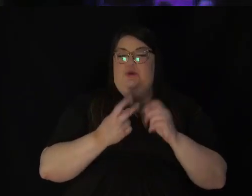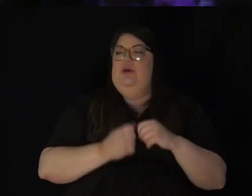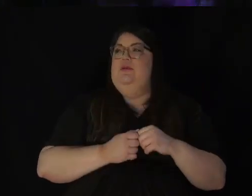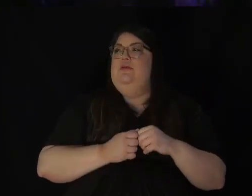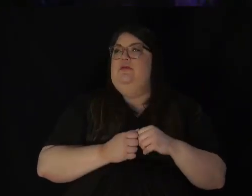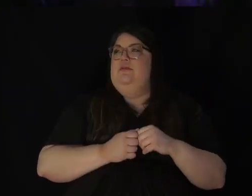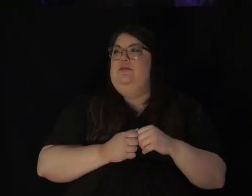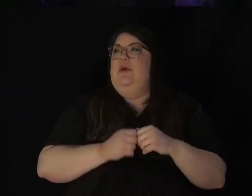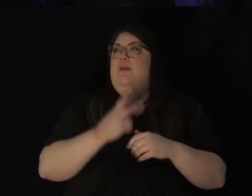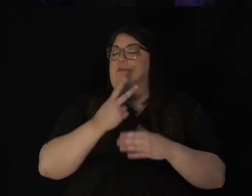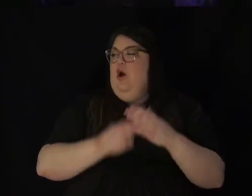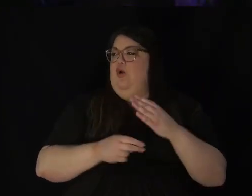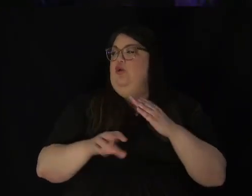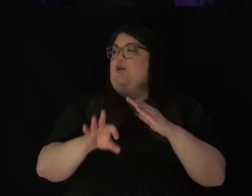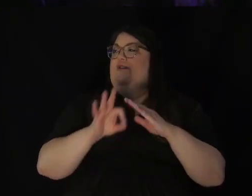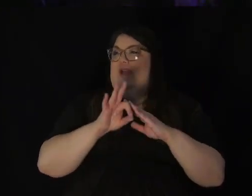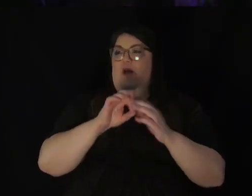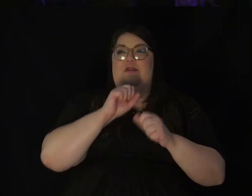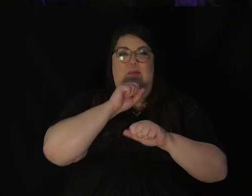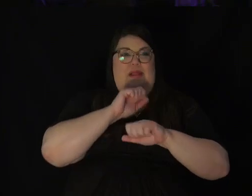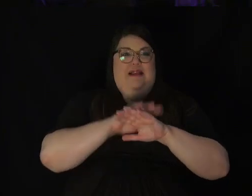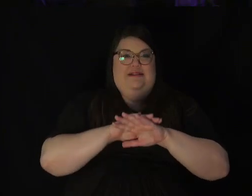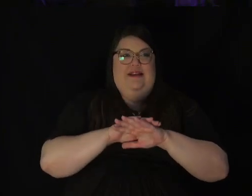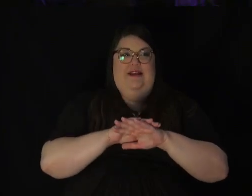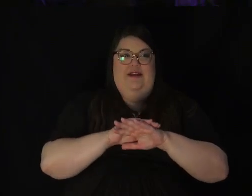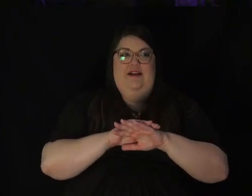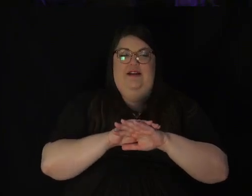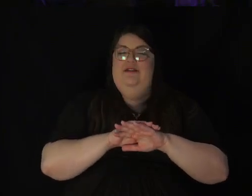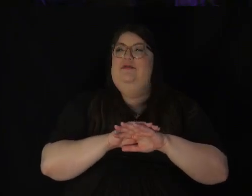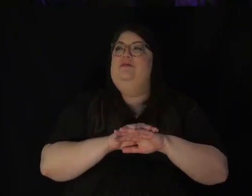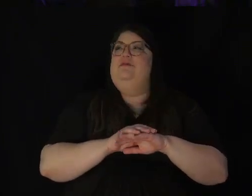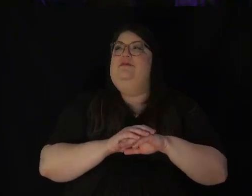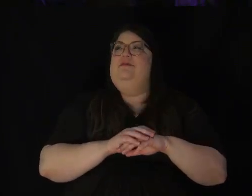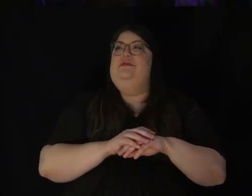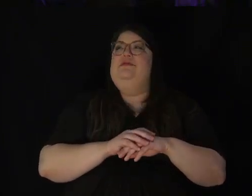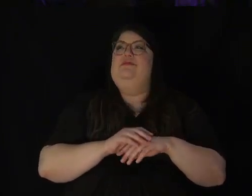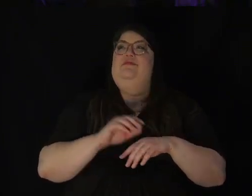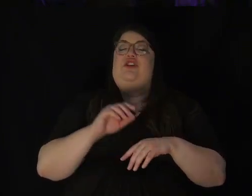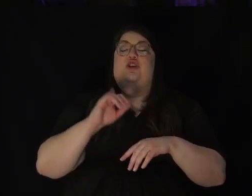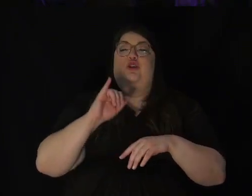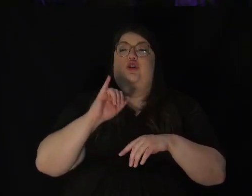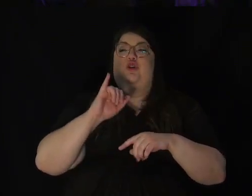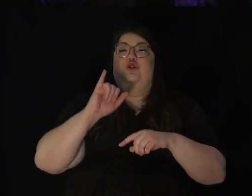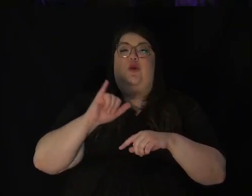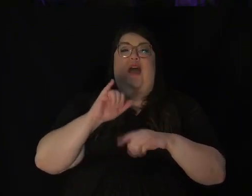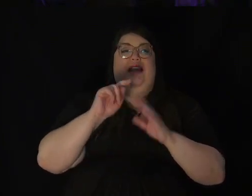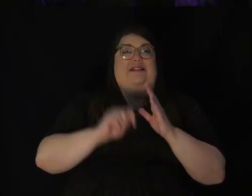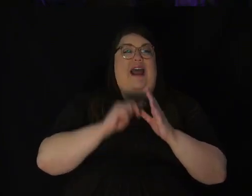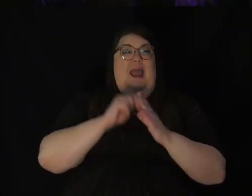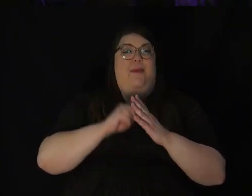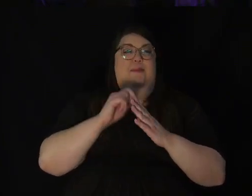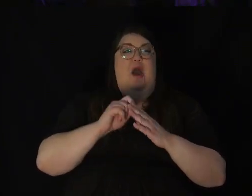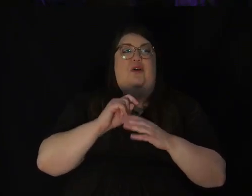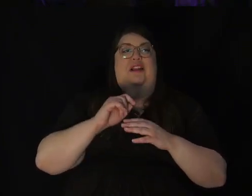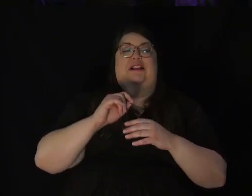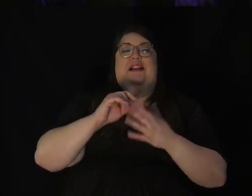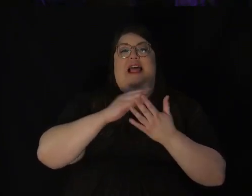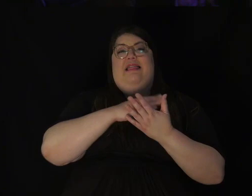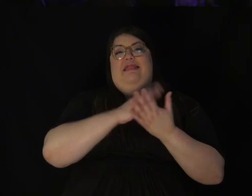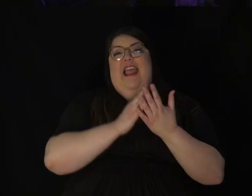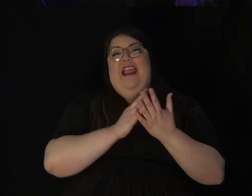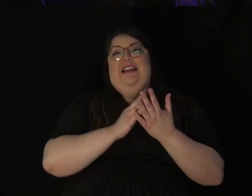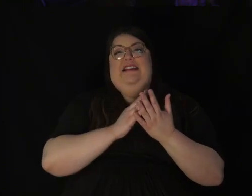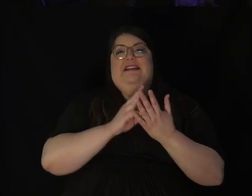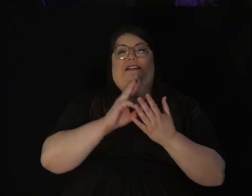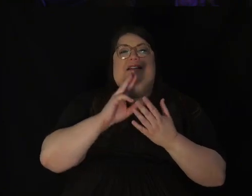of them were found the blessing. They date back to the late 7th century, maybe early 6th century